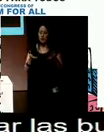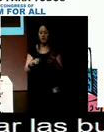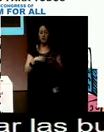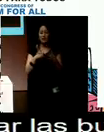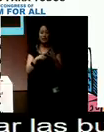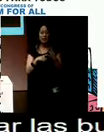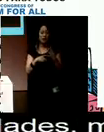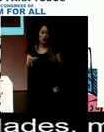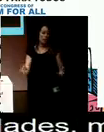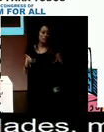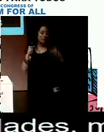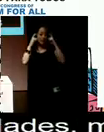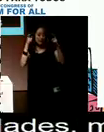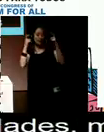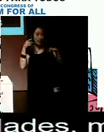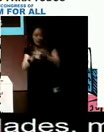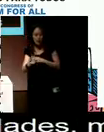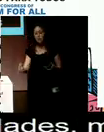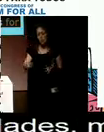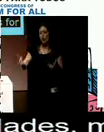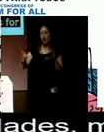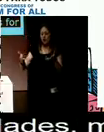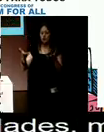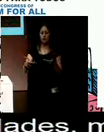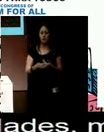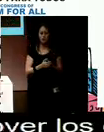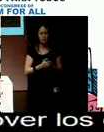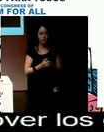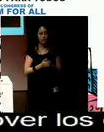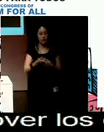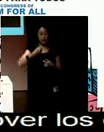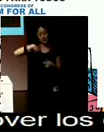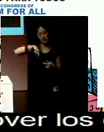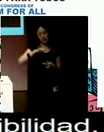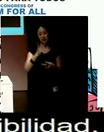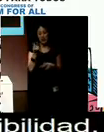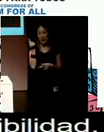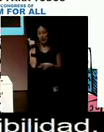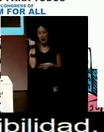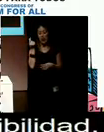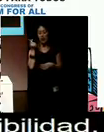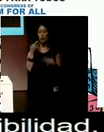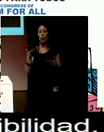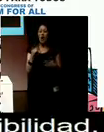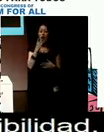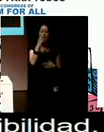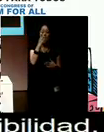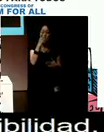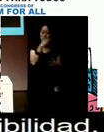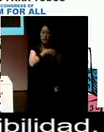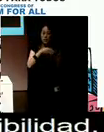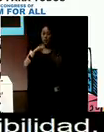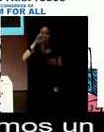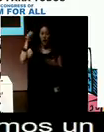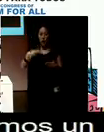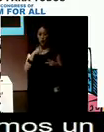We have an annual budget for these actions of 1 million per year. Now, last year was our first year. What